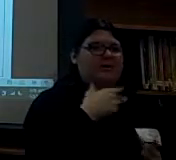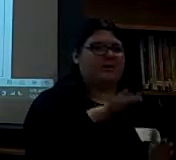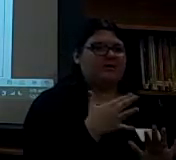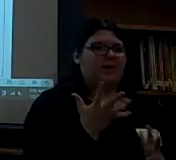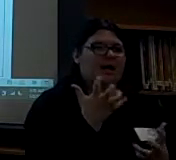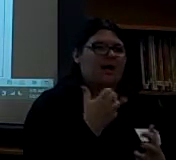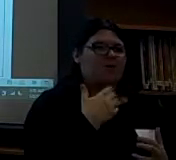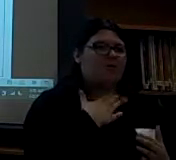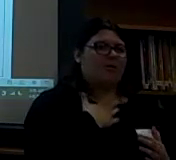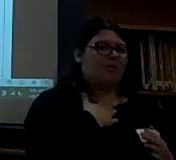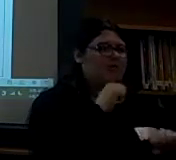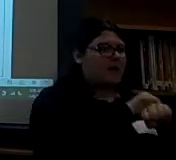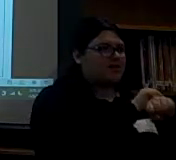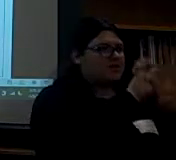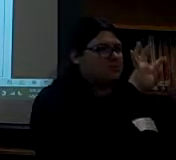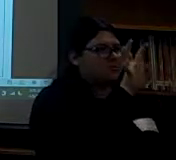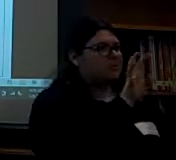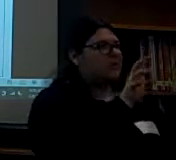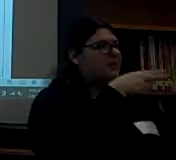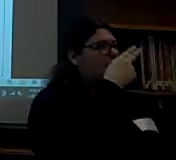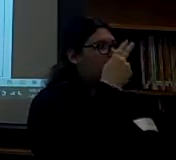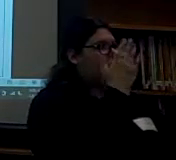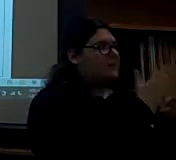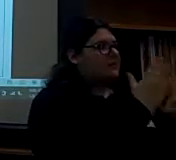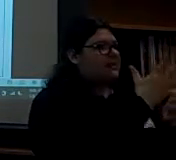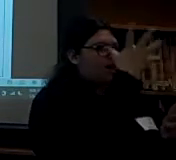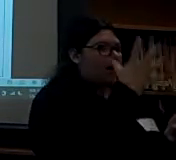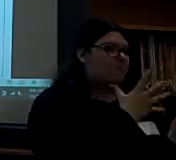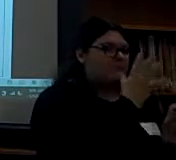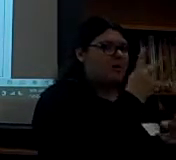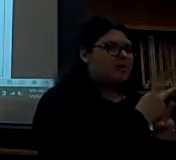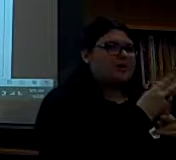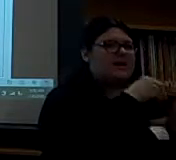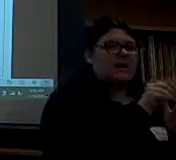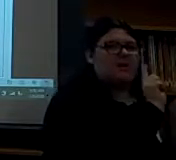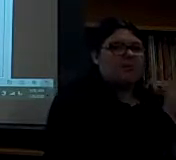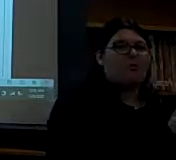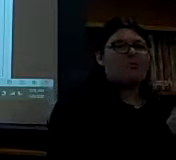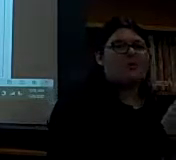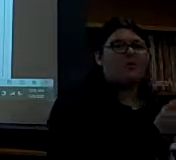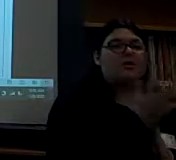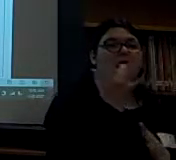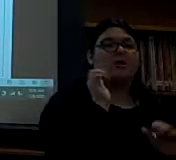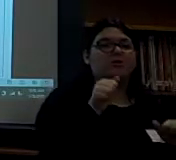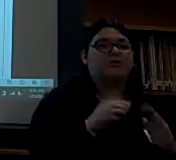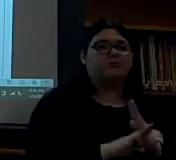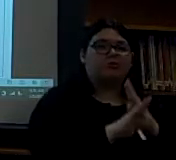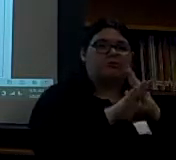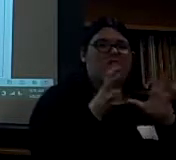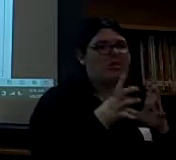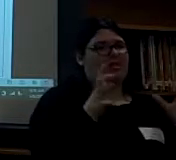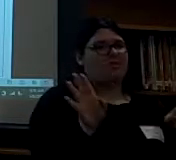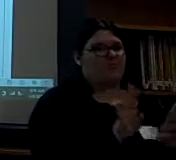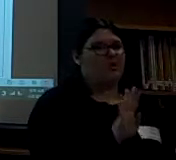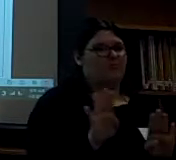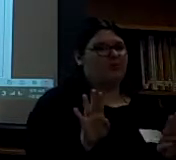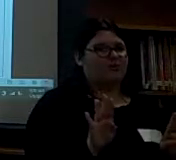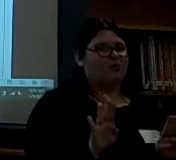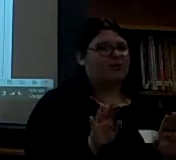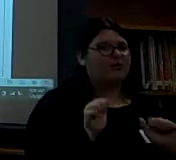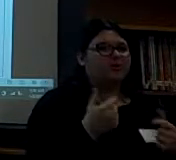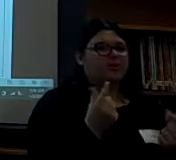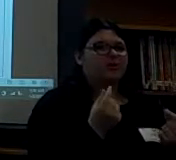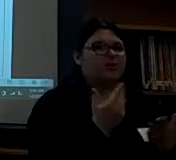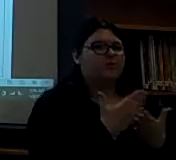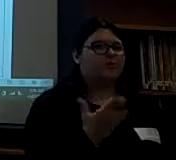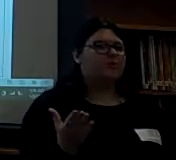on my gravestone, I want it to say, stop parenting so much in the moment, because you can actually prevent so much of this behavior. You can actually do